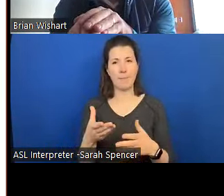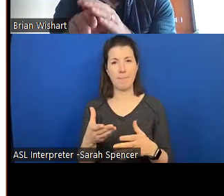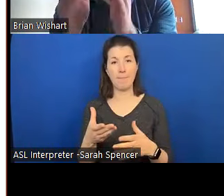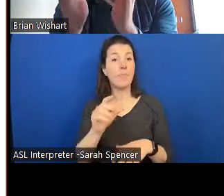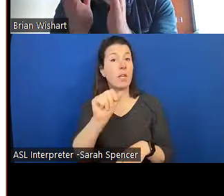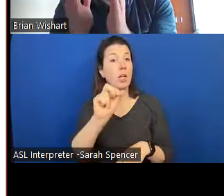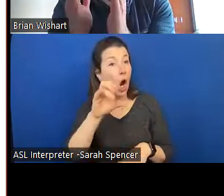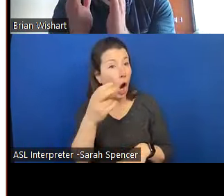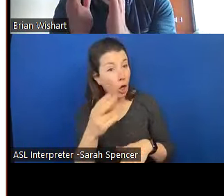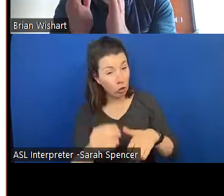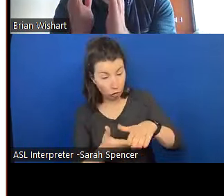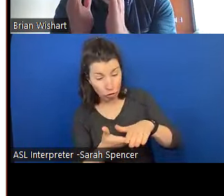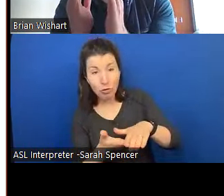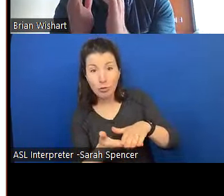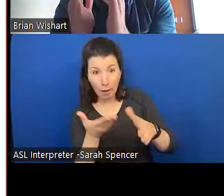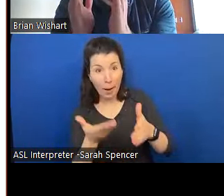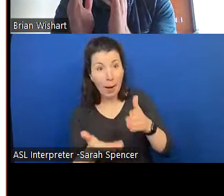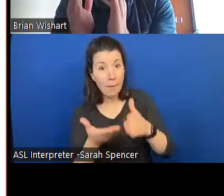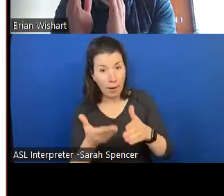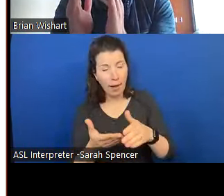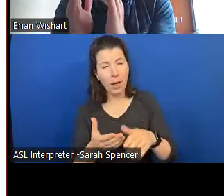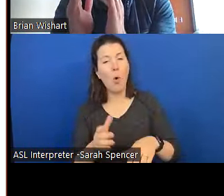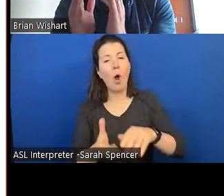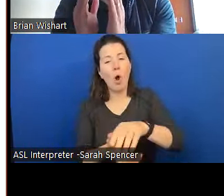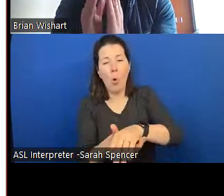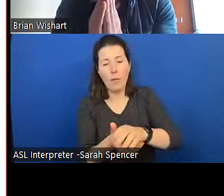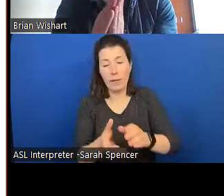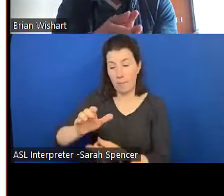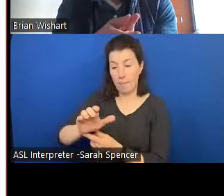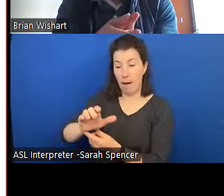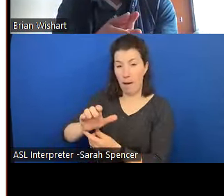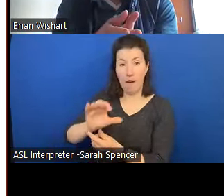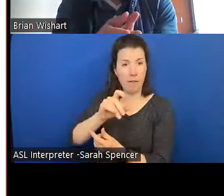our foot, holding the back of our foot into a good position.